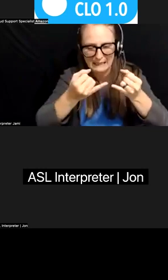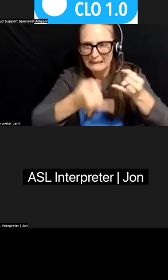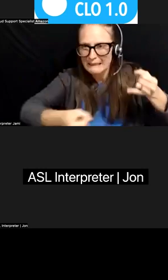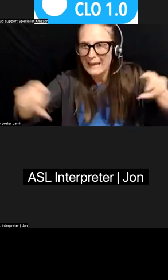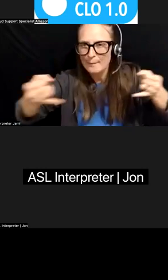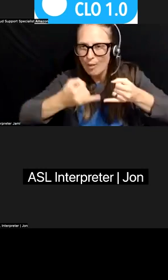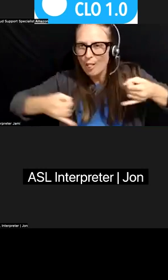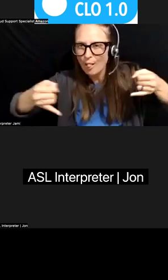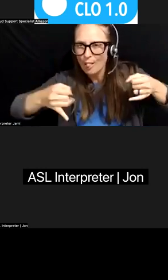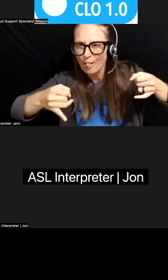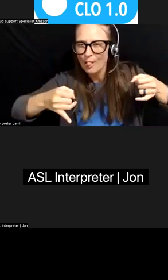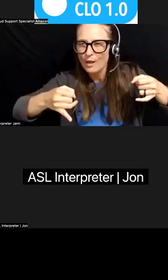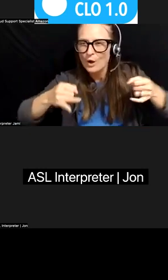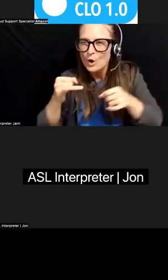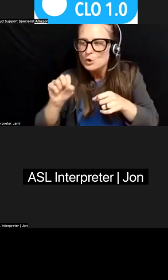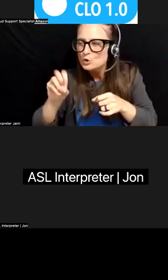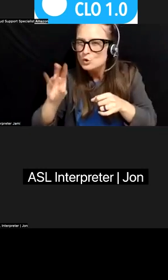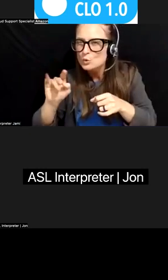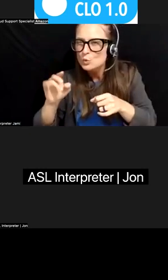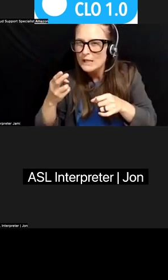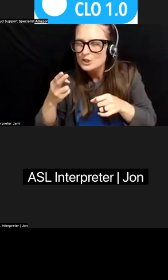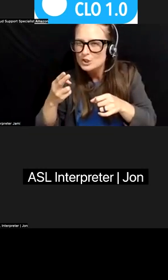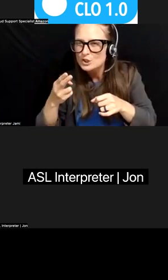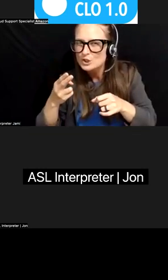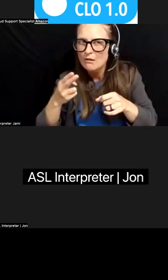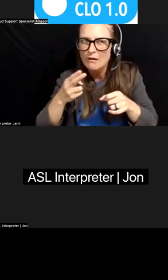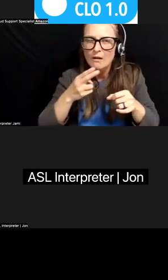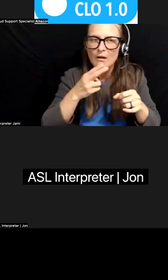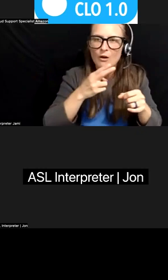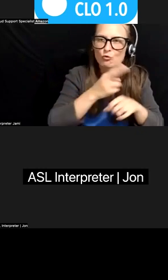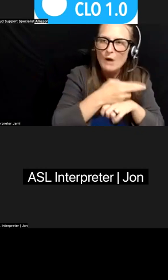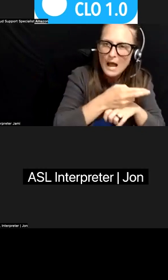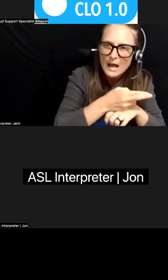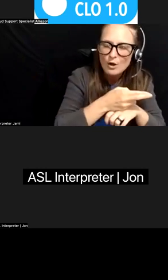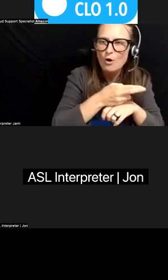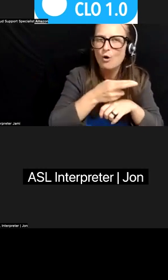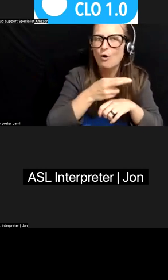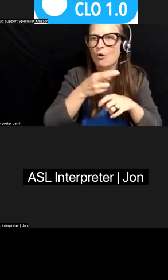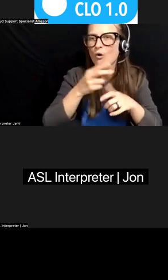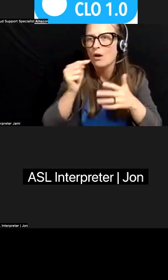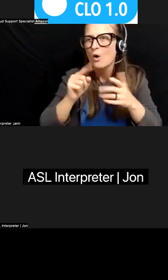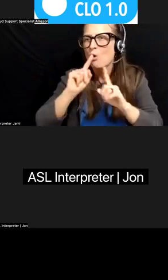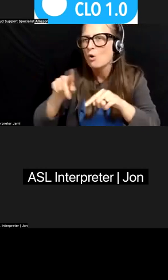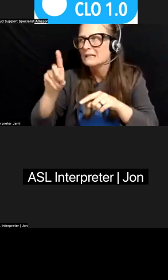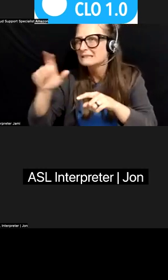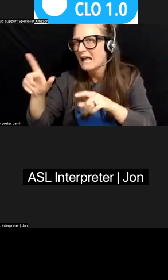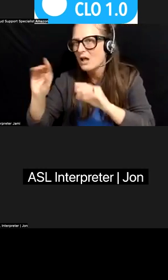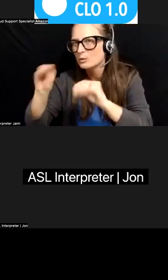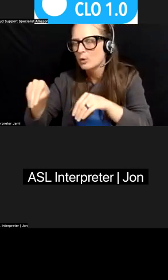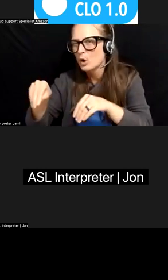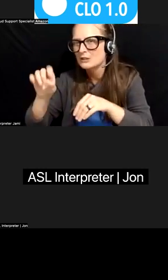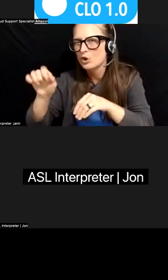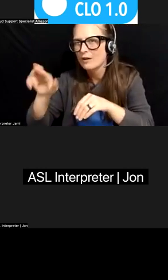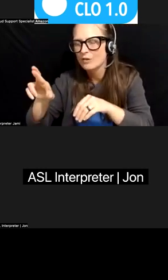switches, routers, internet circuit, order from Dell or some other place, put in the server, activate